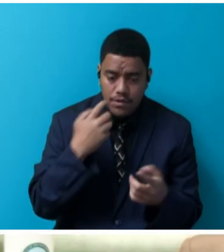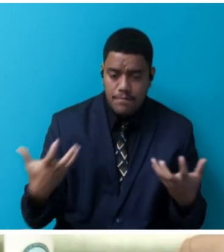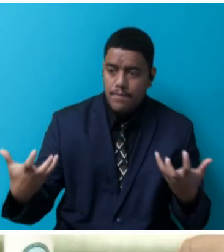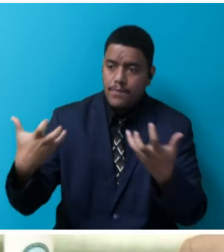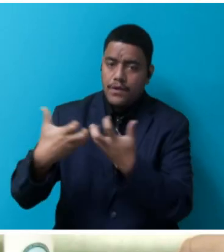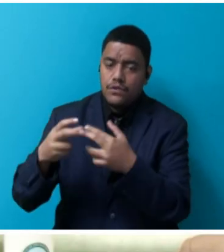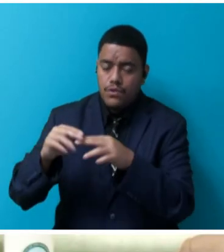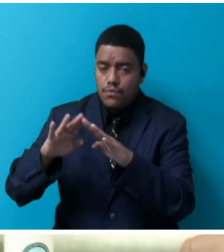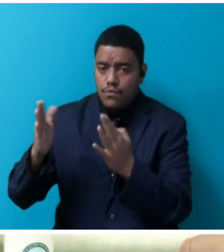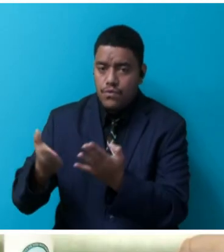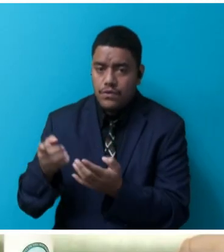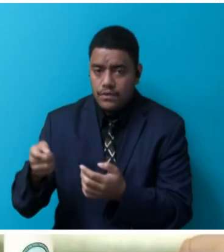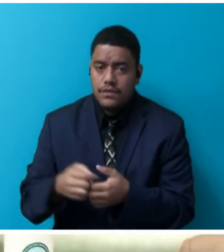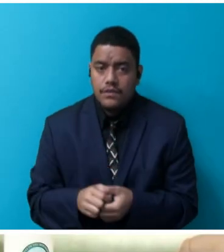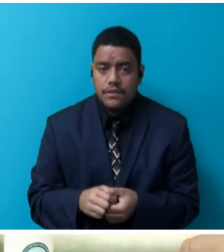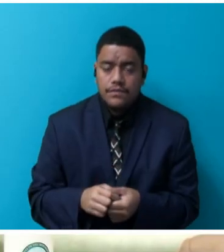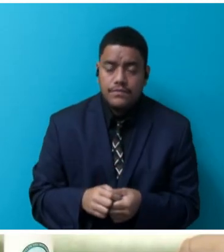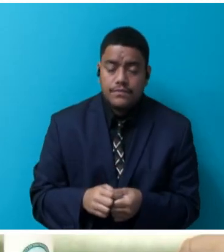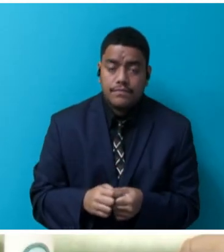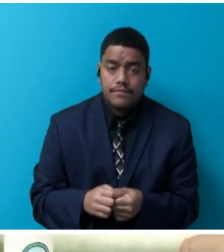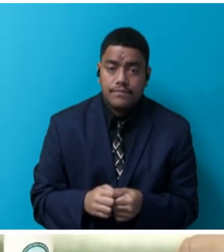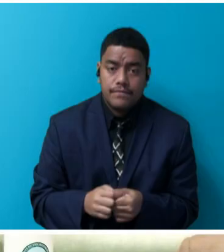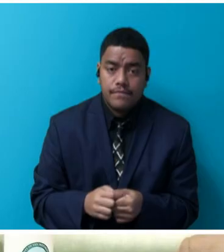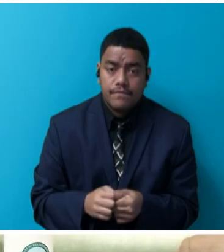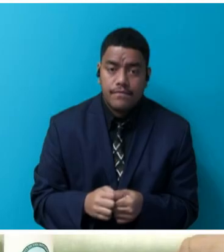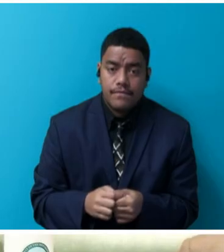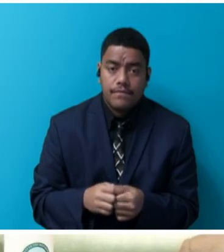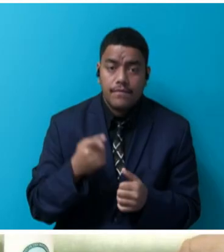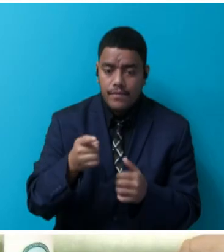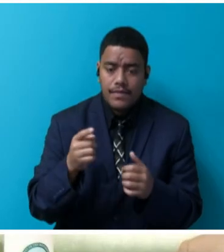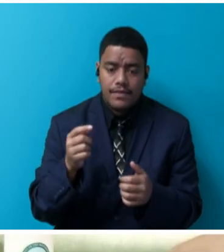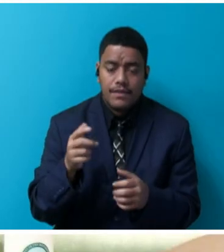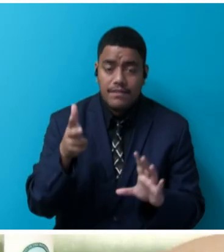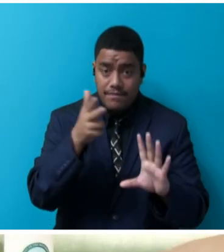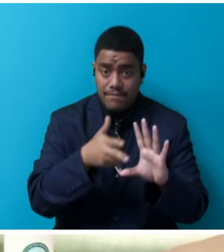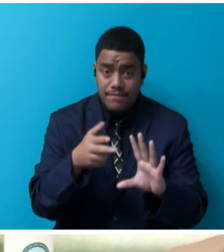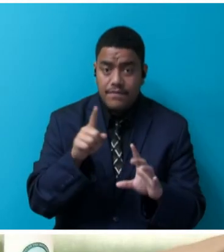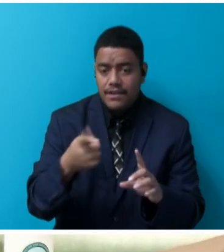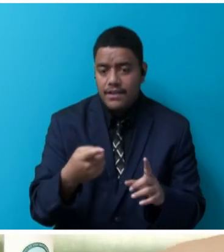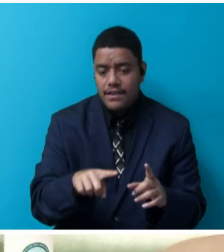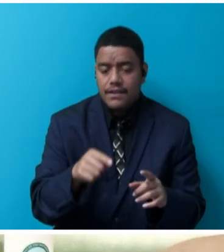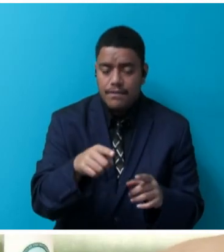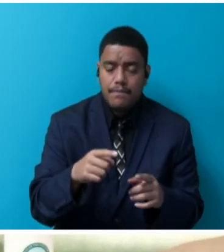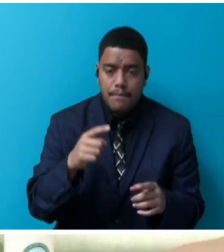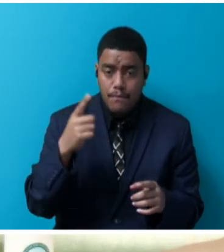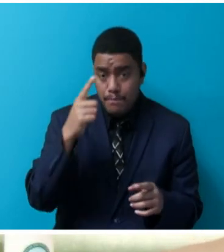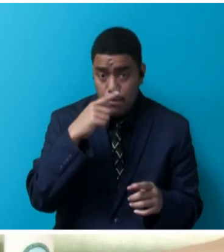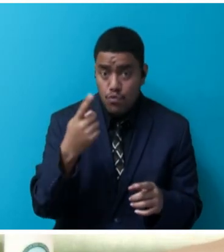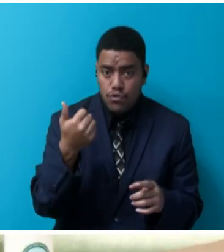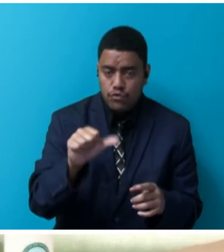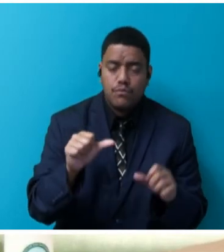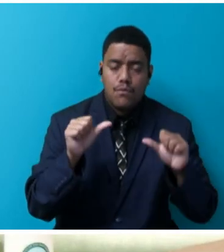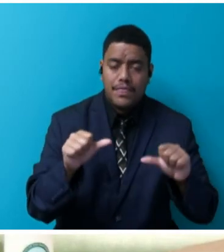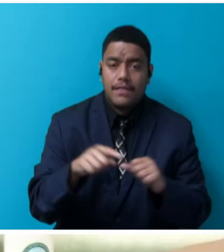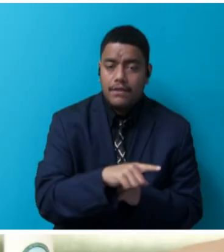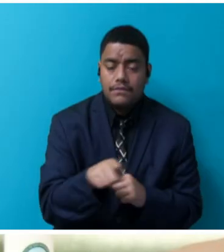in areas such as emerging technologies, digital broadcasting, and consumer protection. We will embark on